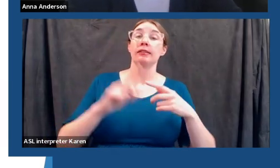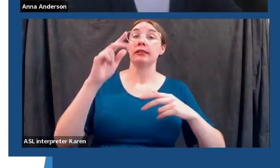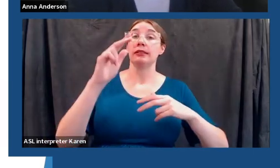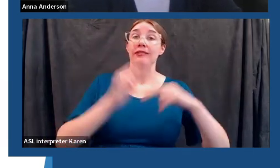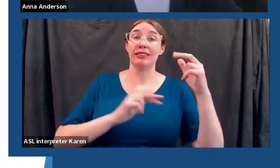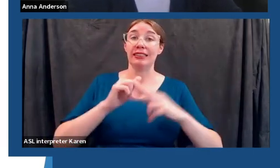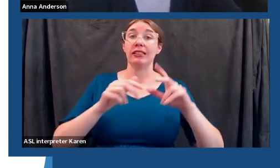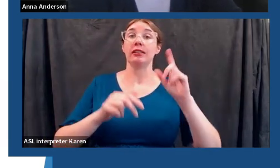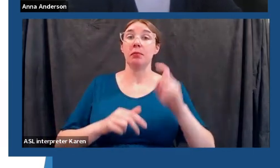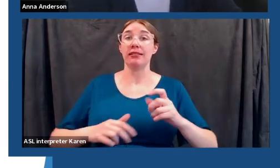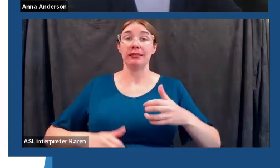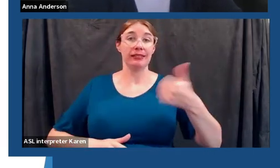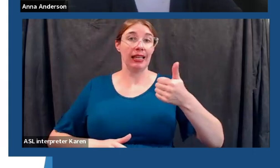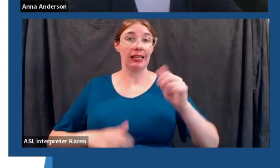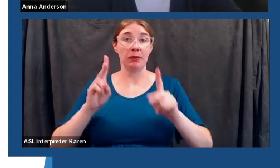residents.